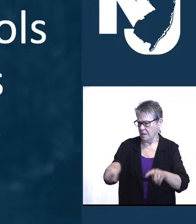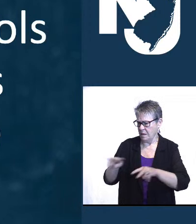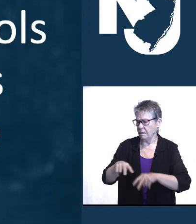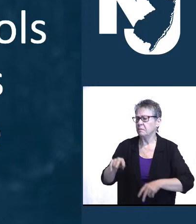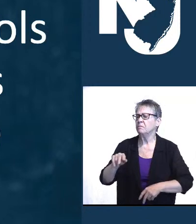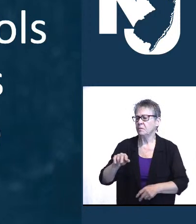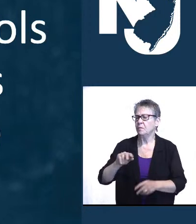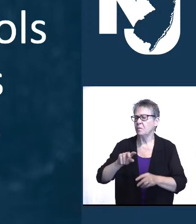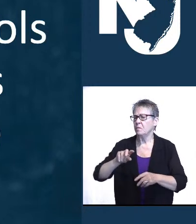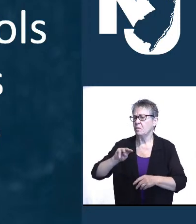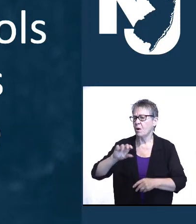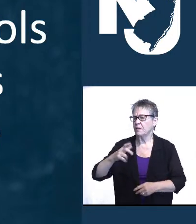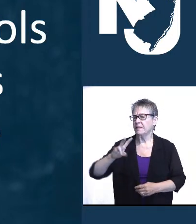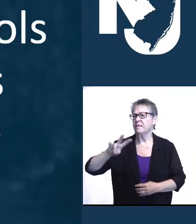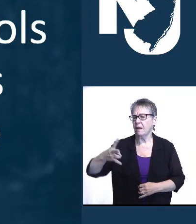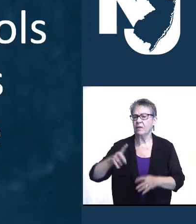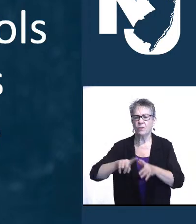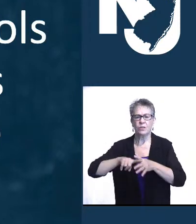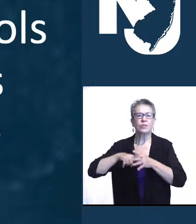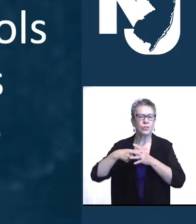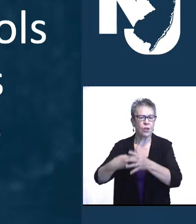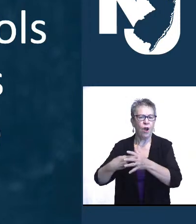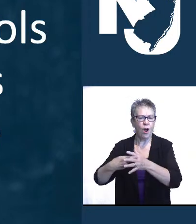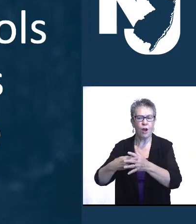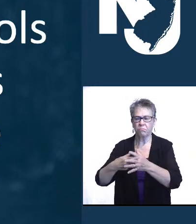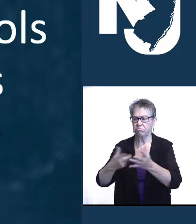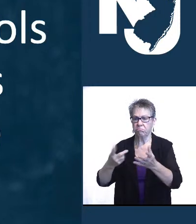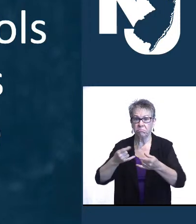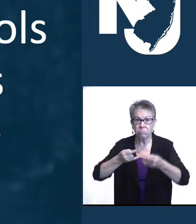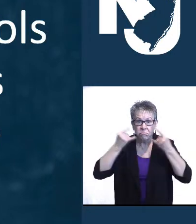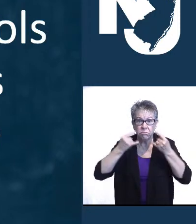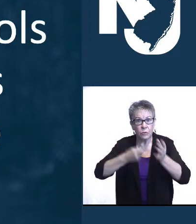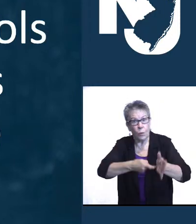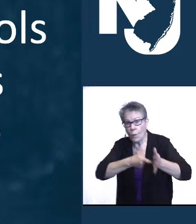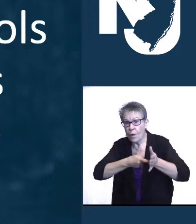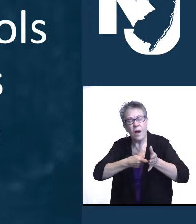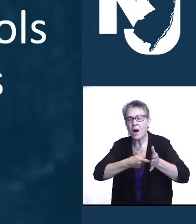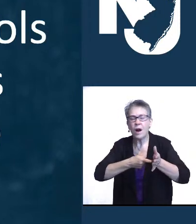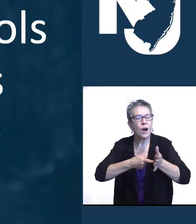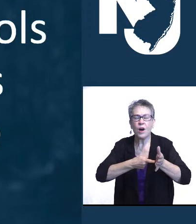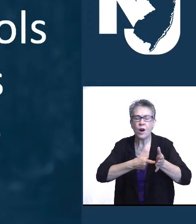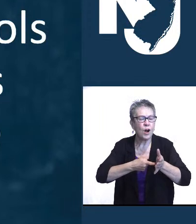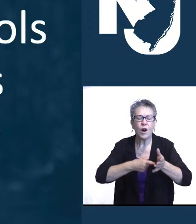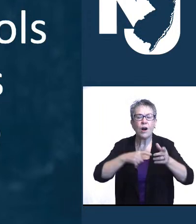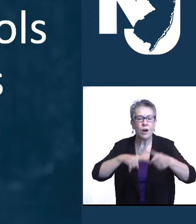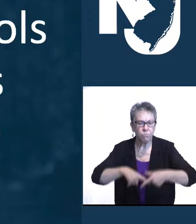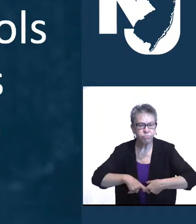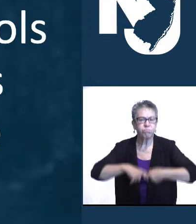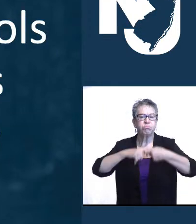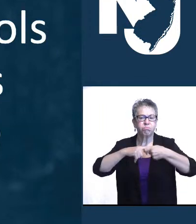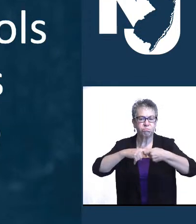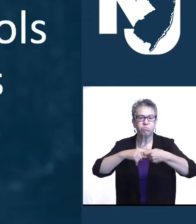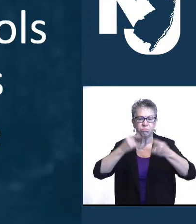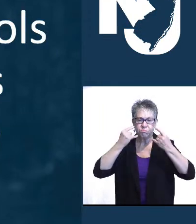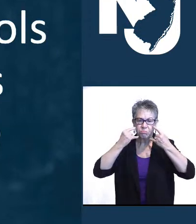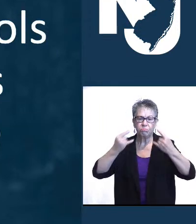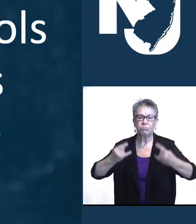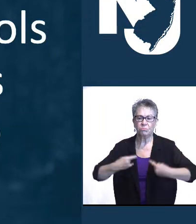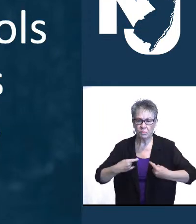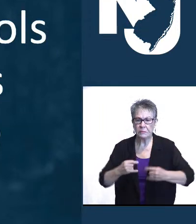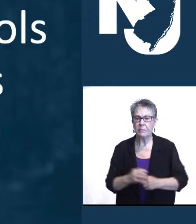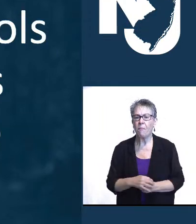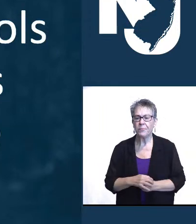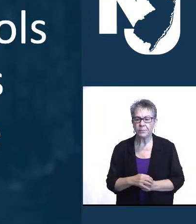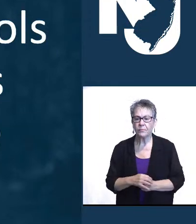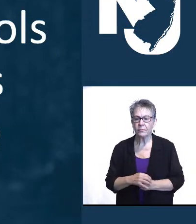settings, for our students and their families, our educators and support staff, to determine how this will impact them and to